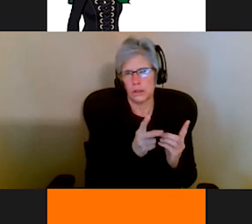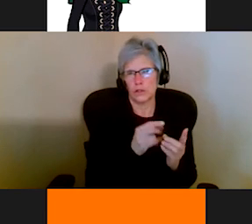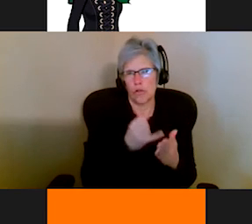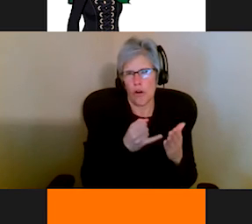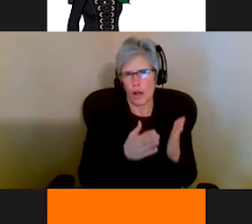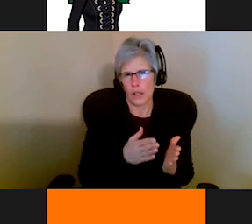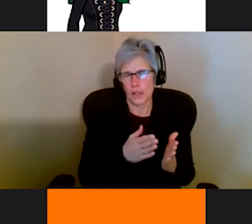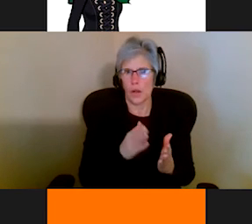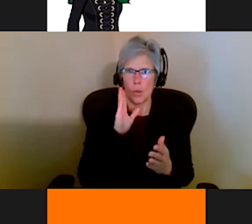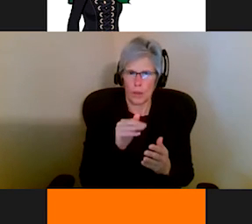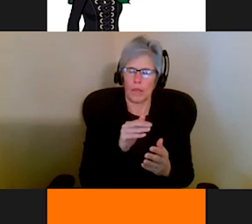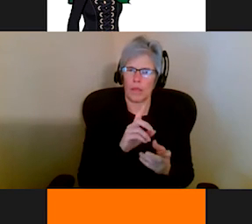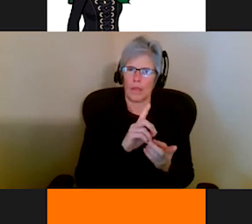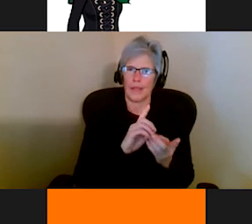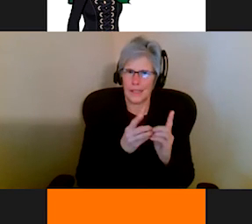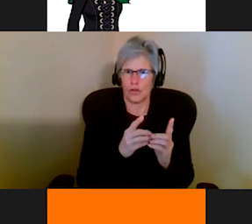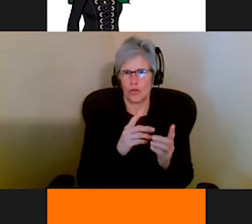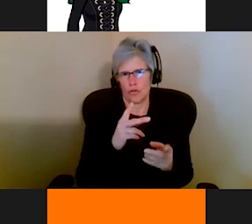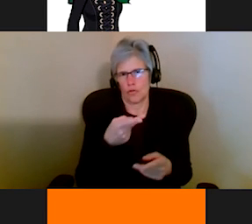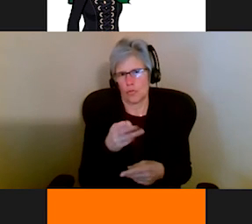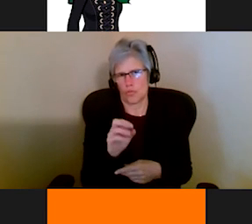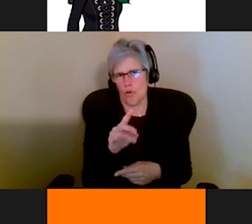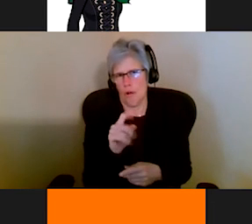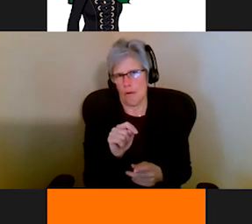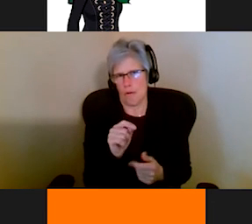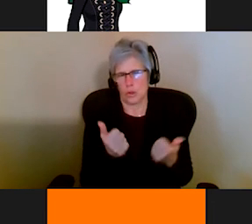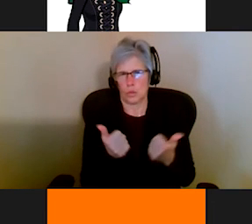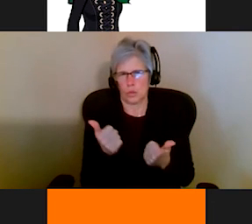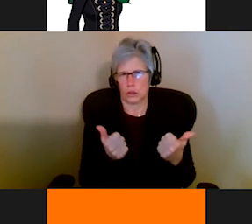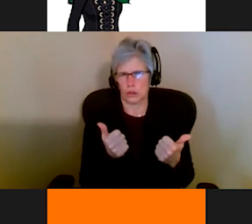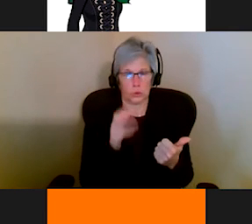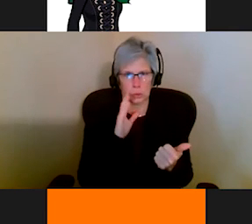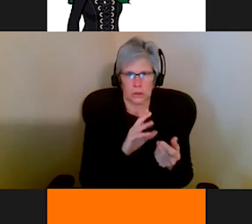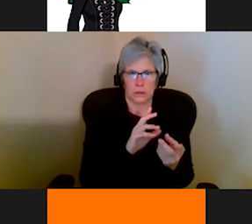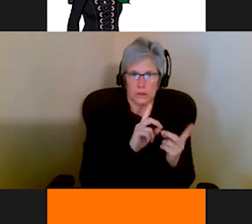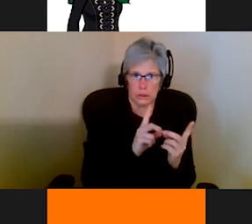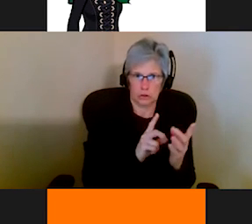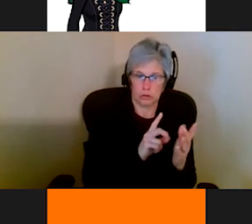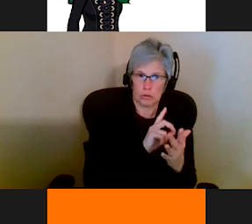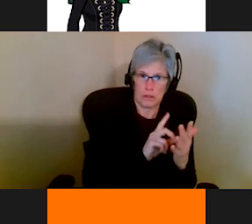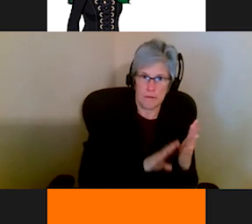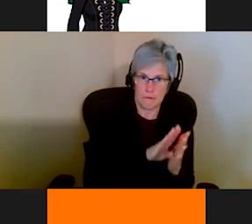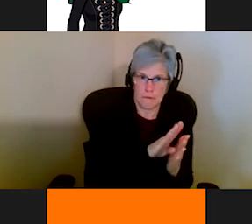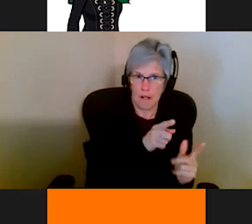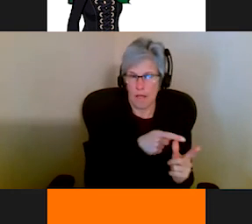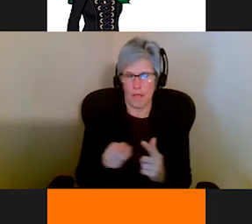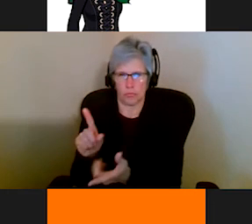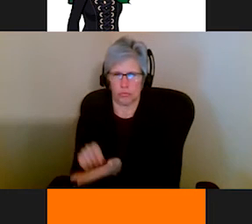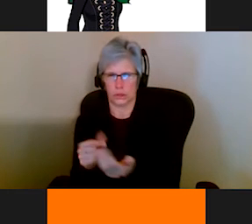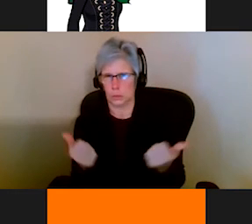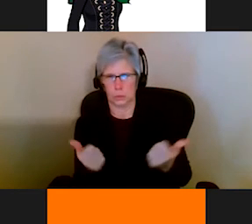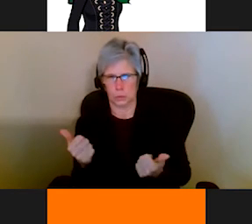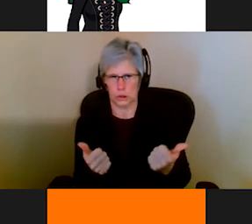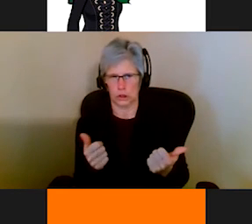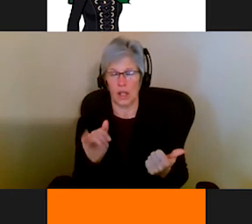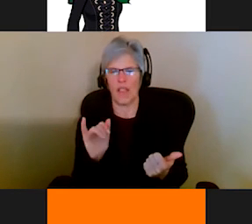end product? Those are the kinds of questions that you have to ask yourself, and they can begin to detail or dictate what